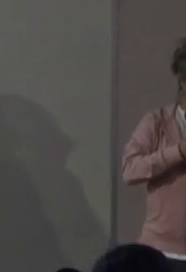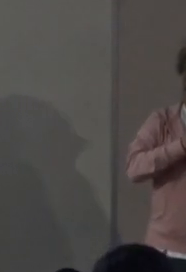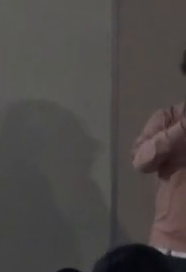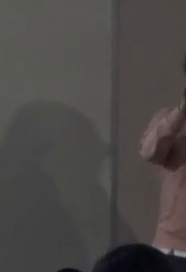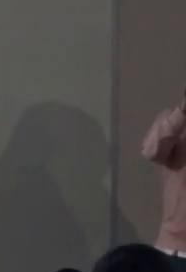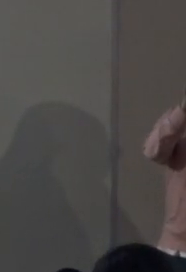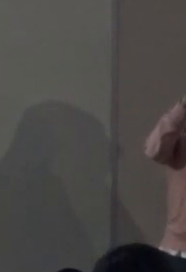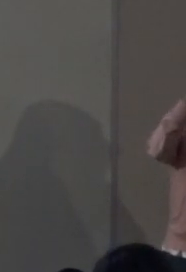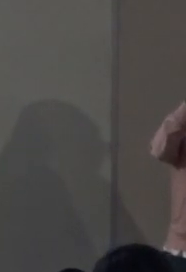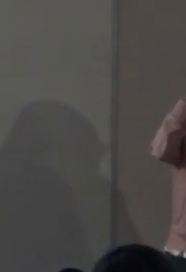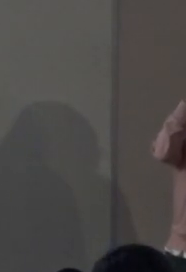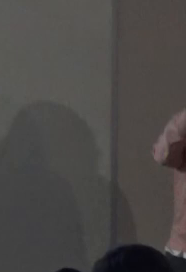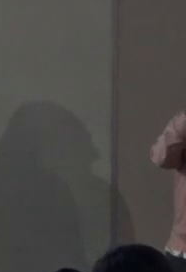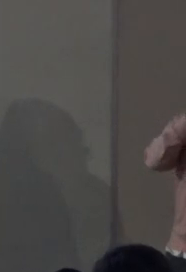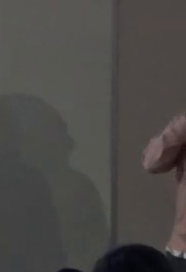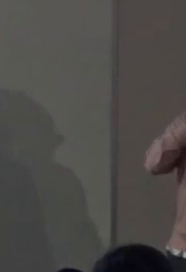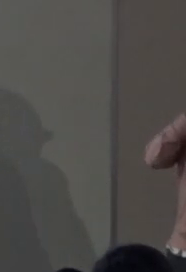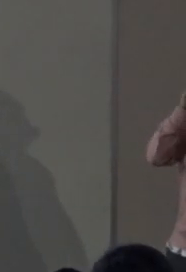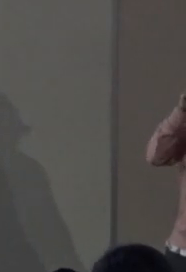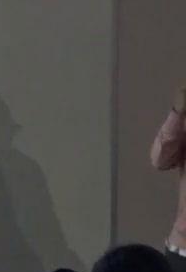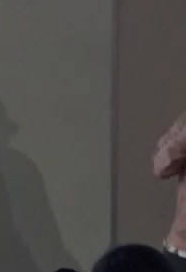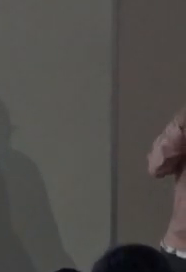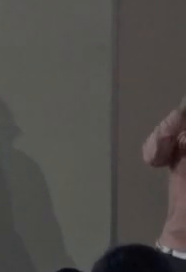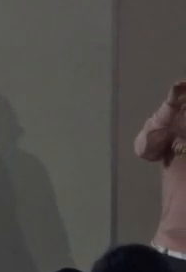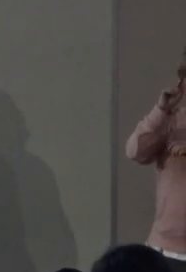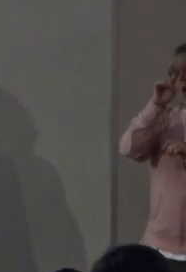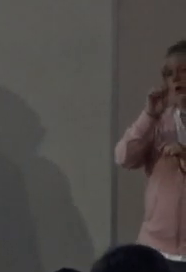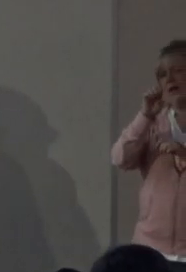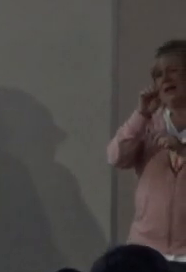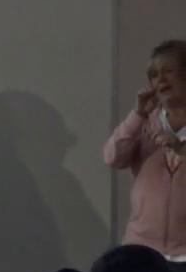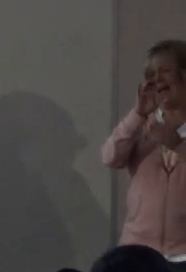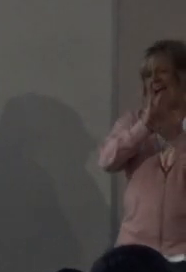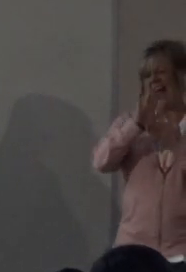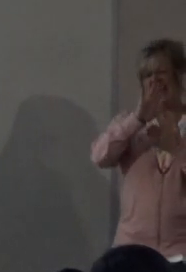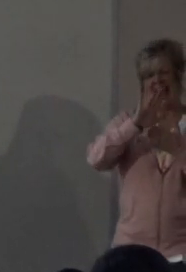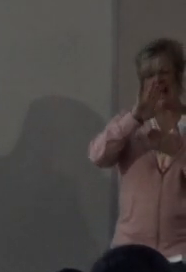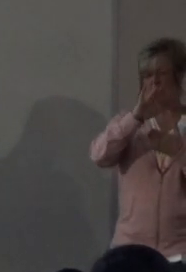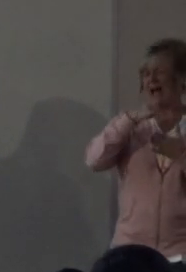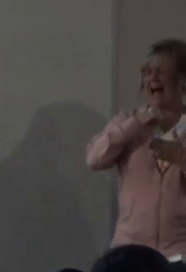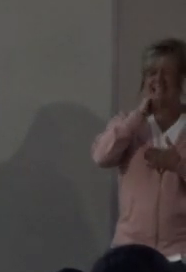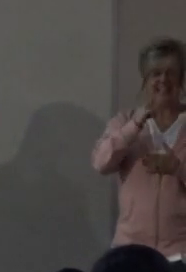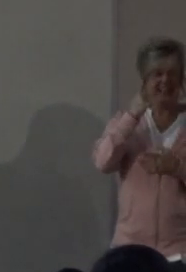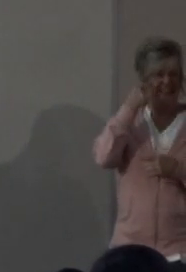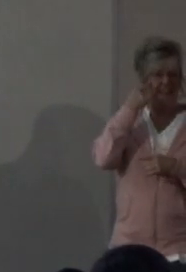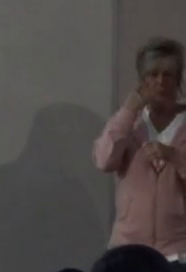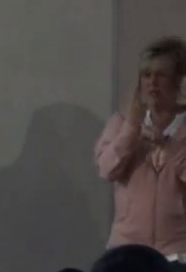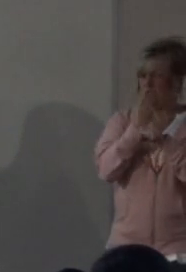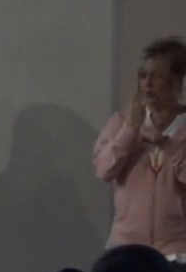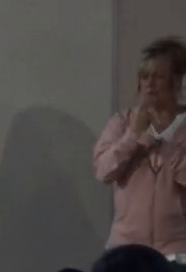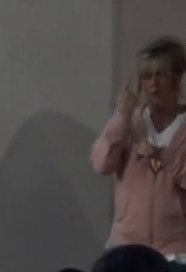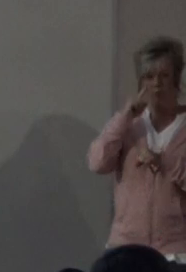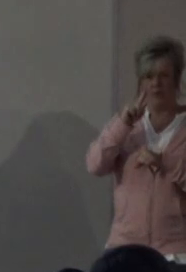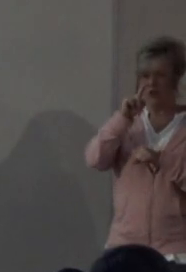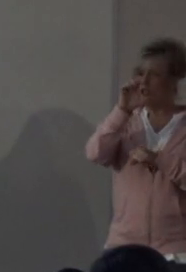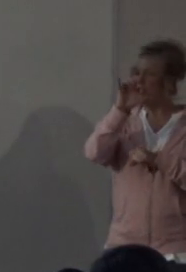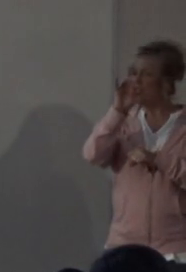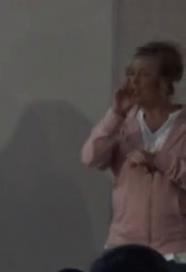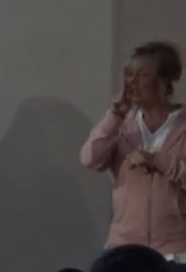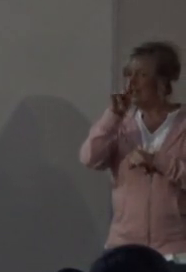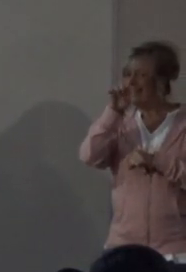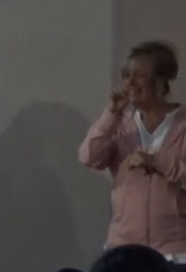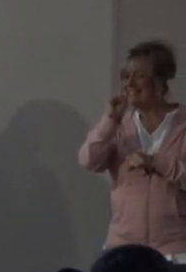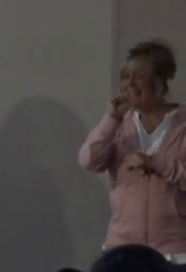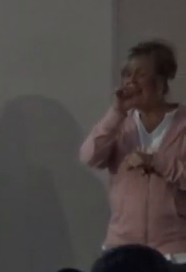C++ I would learn using Code Academy or something, I didn't think would be useful for coding circuits. That was more for like coding websites and